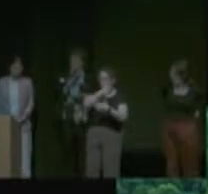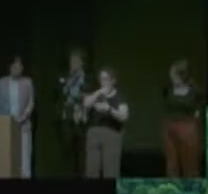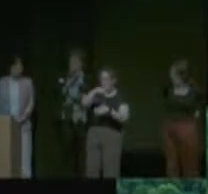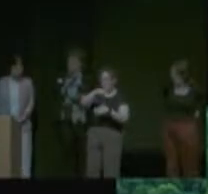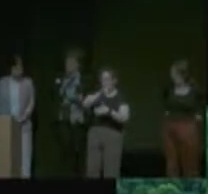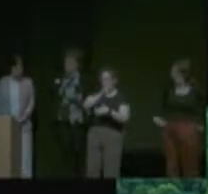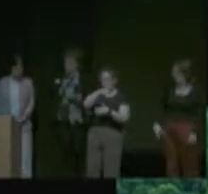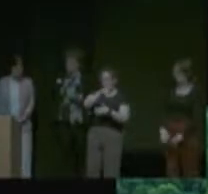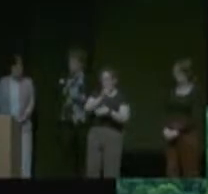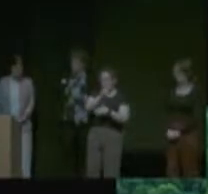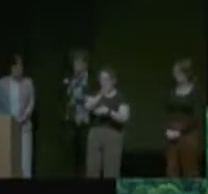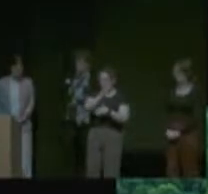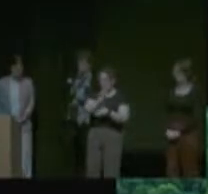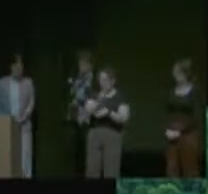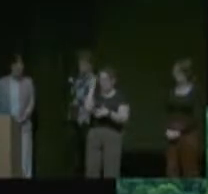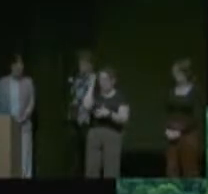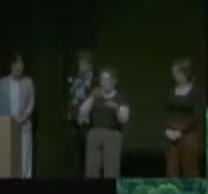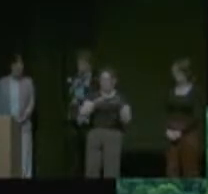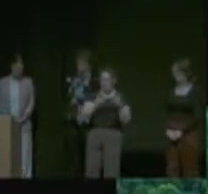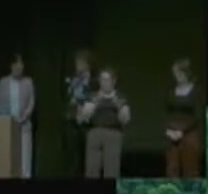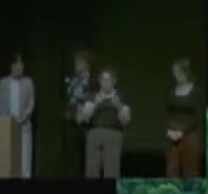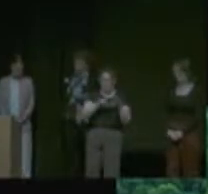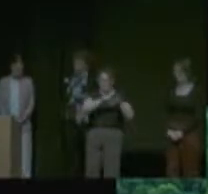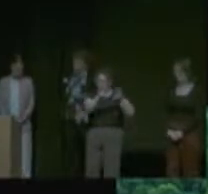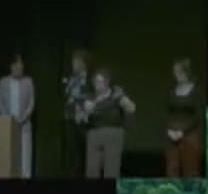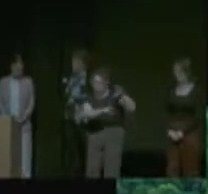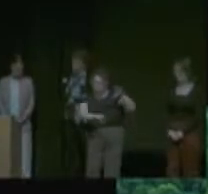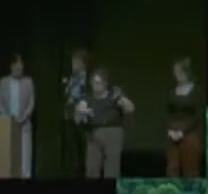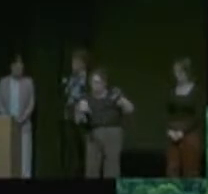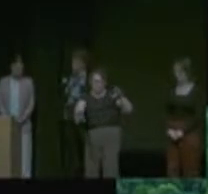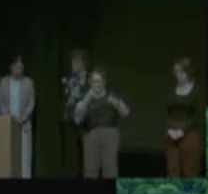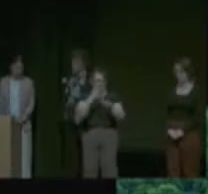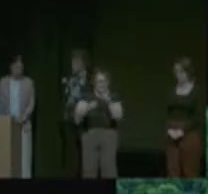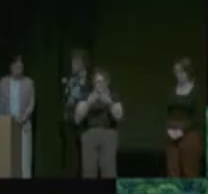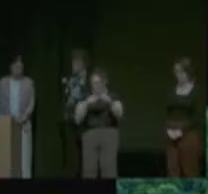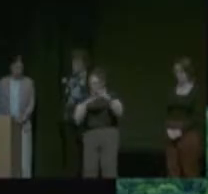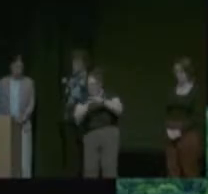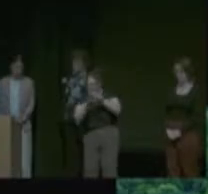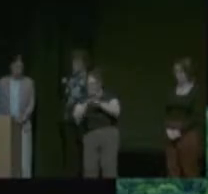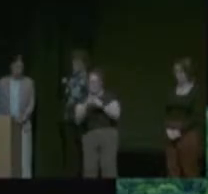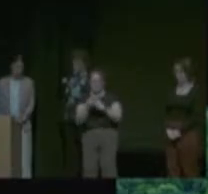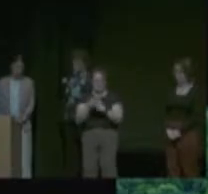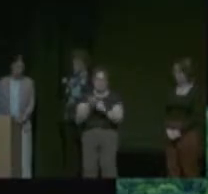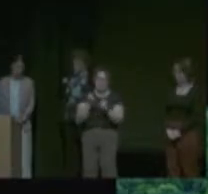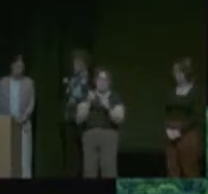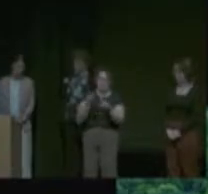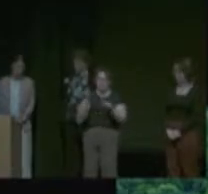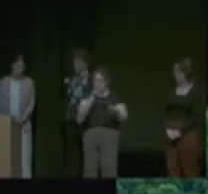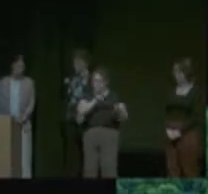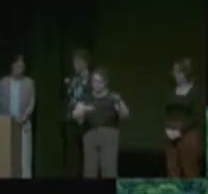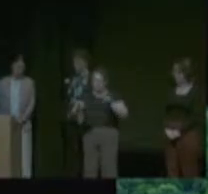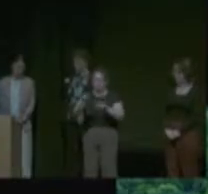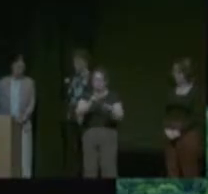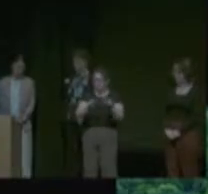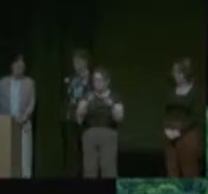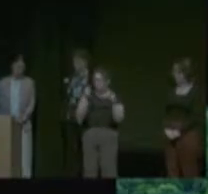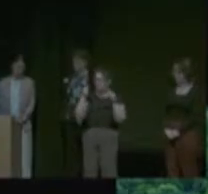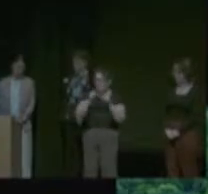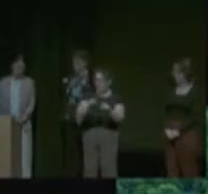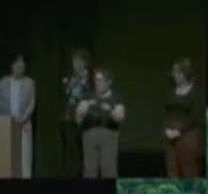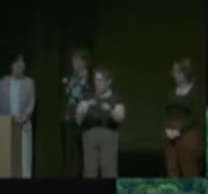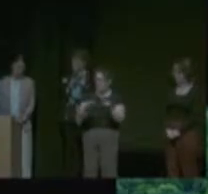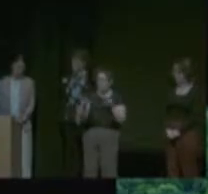pipeline because it's so long and hard to get to. So we have a bunch of monitoring that we're going to be doing.